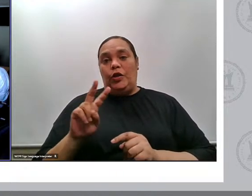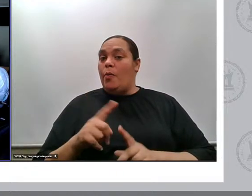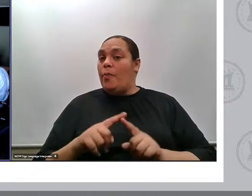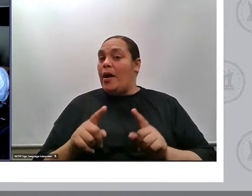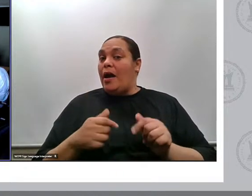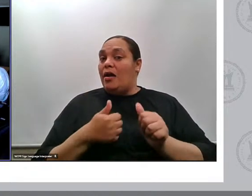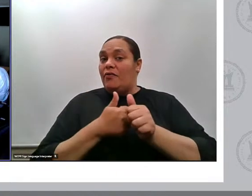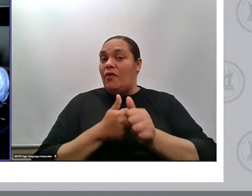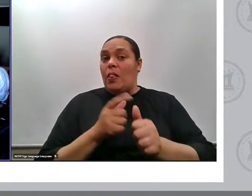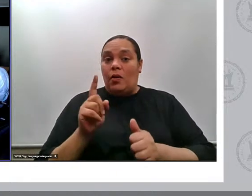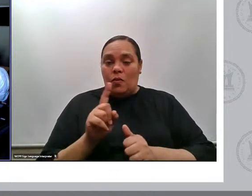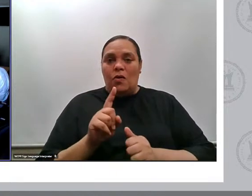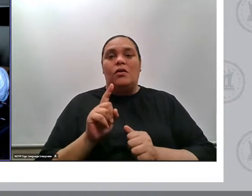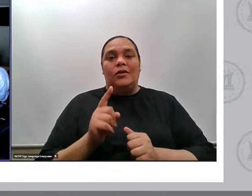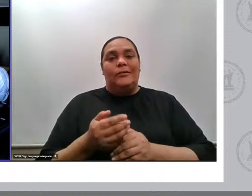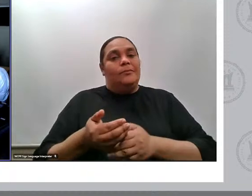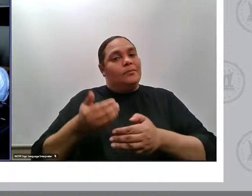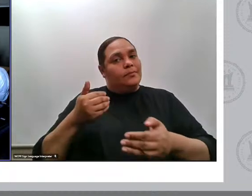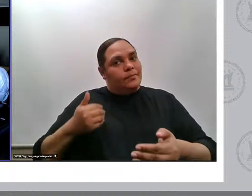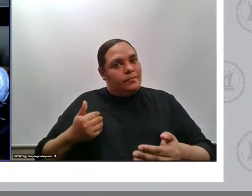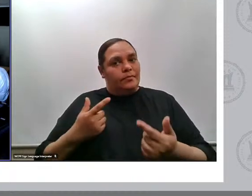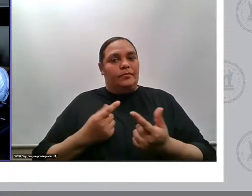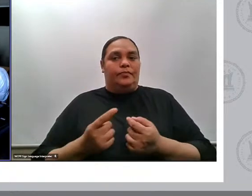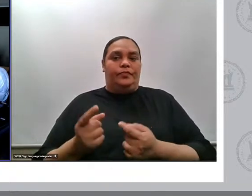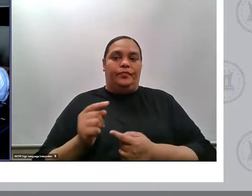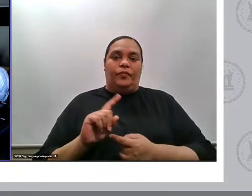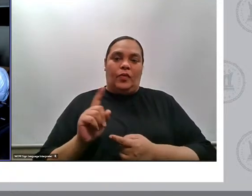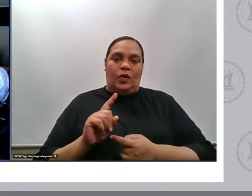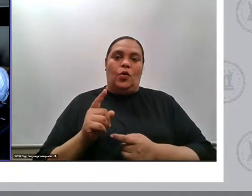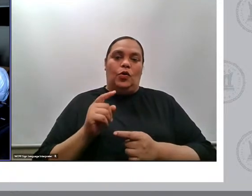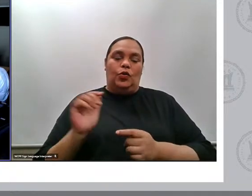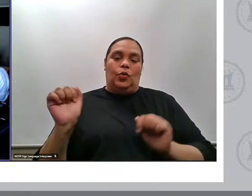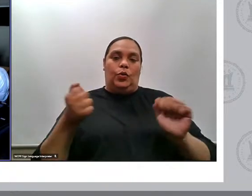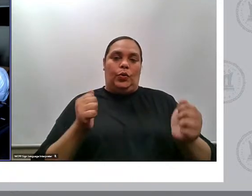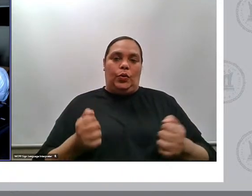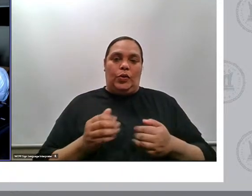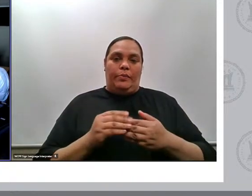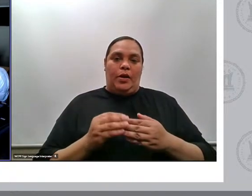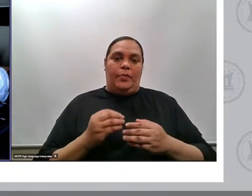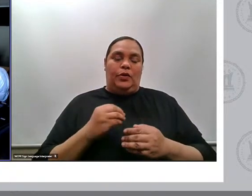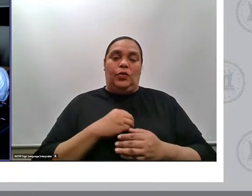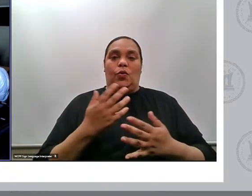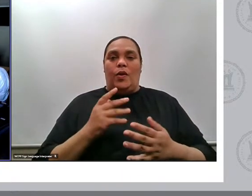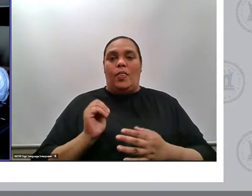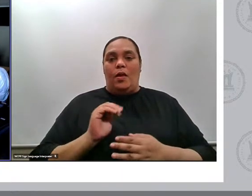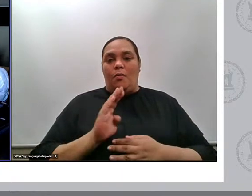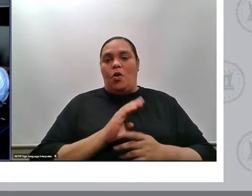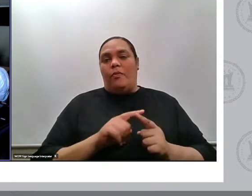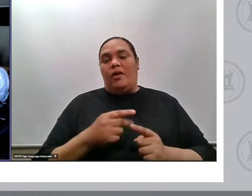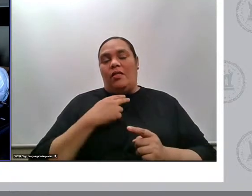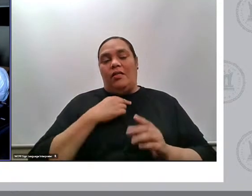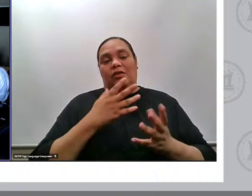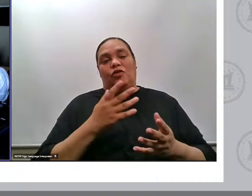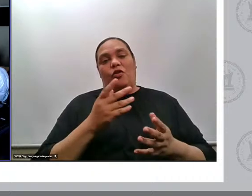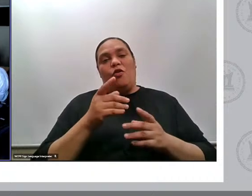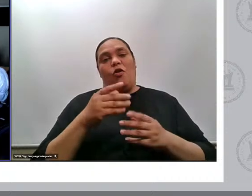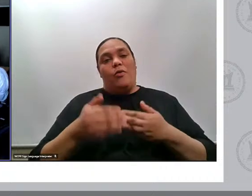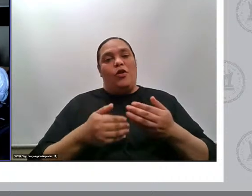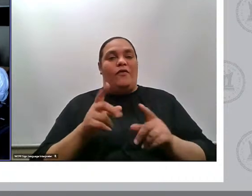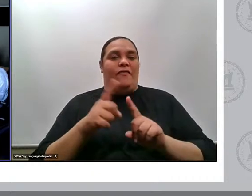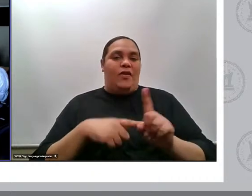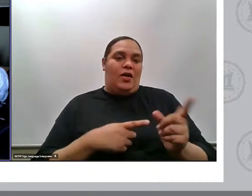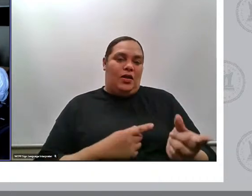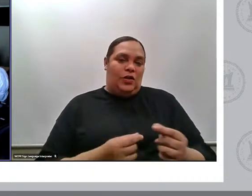previous exercise that was done to recruit members to the board. Unfortunately, that process failed to deliver